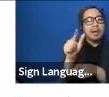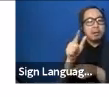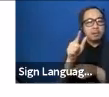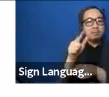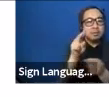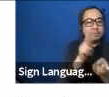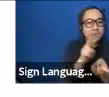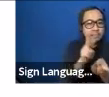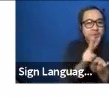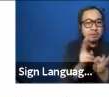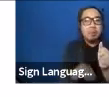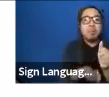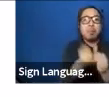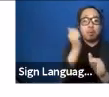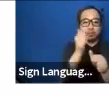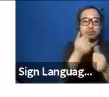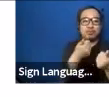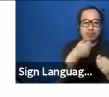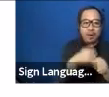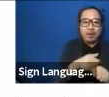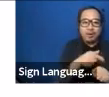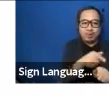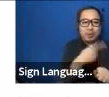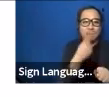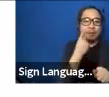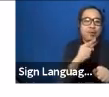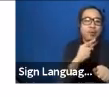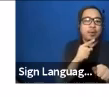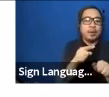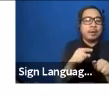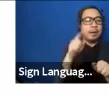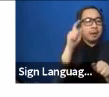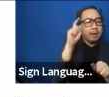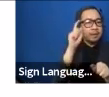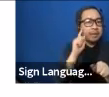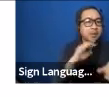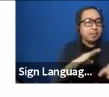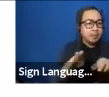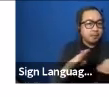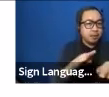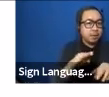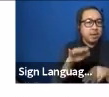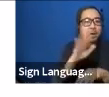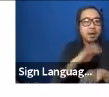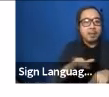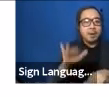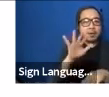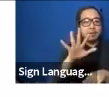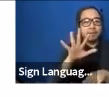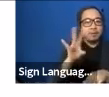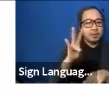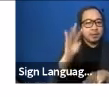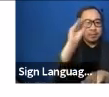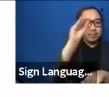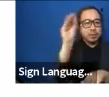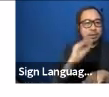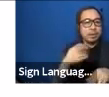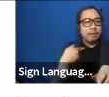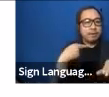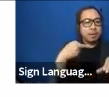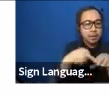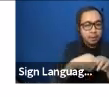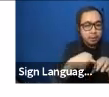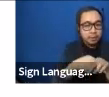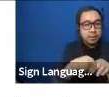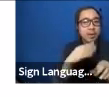and they seem very much to prefer to receive oral sex. 95% from transgender sex workers during commercial